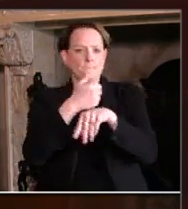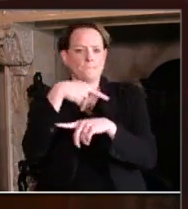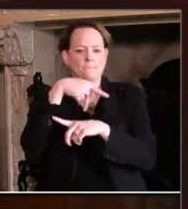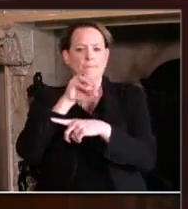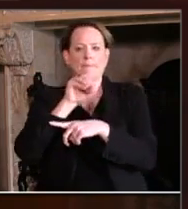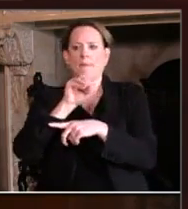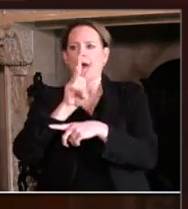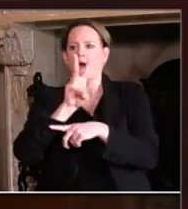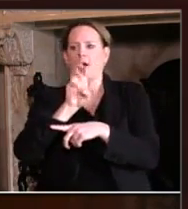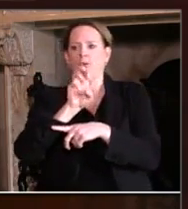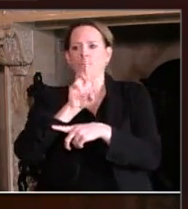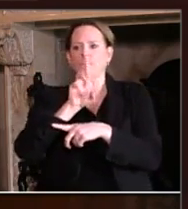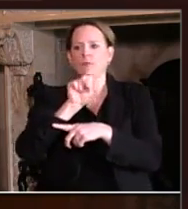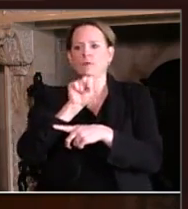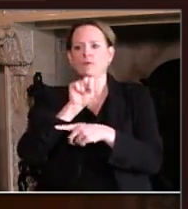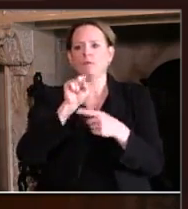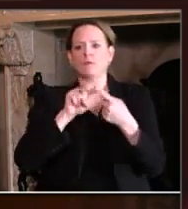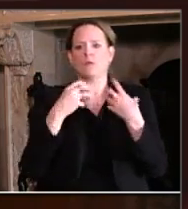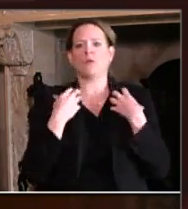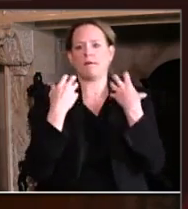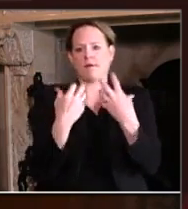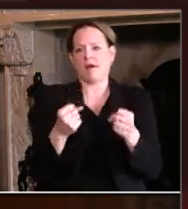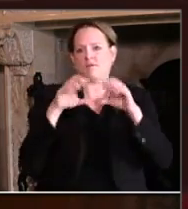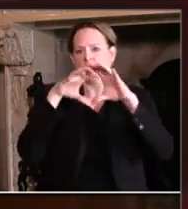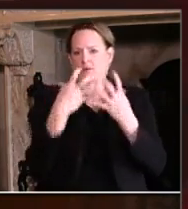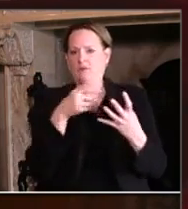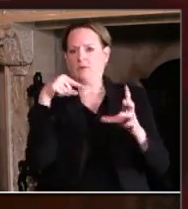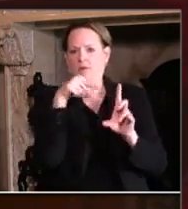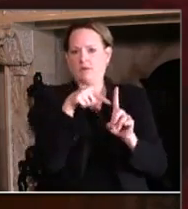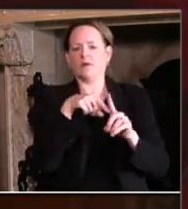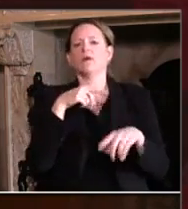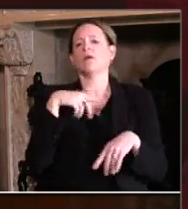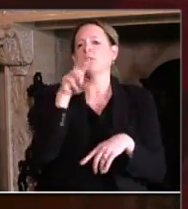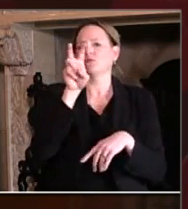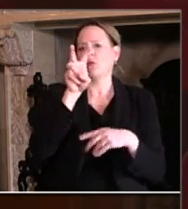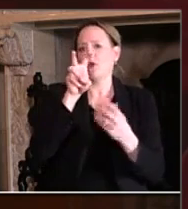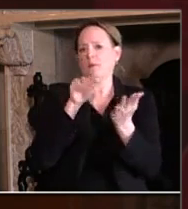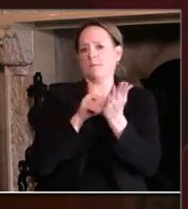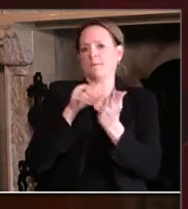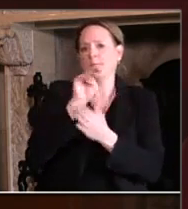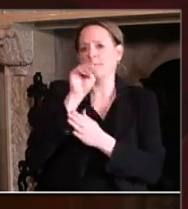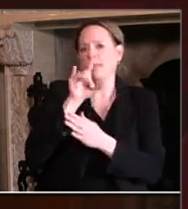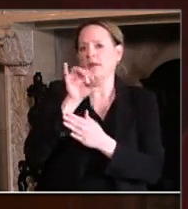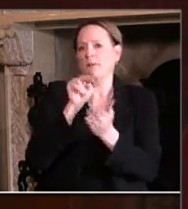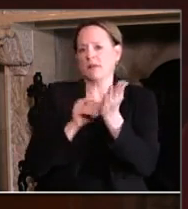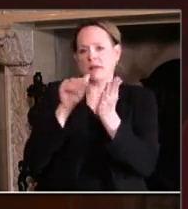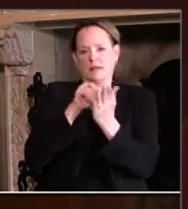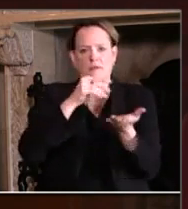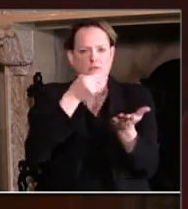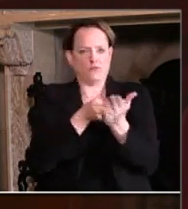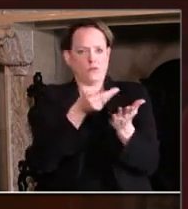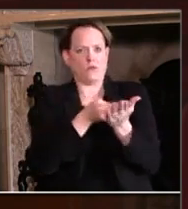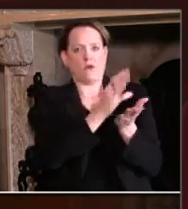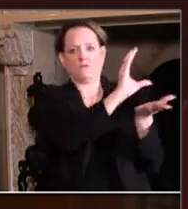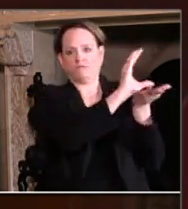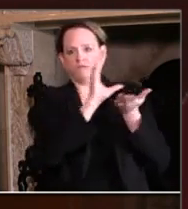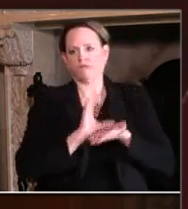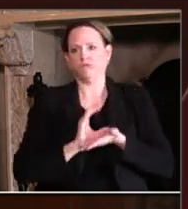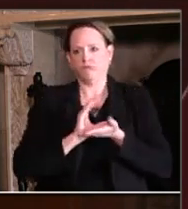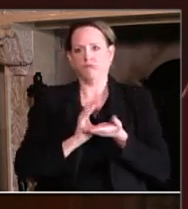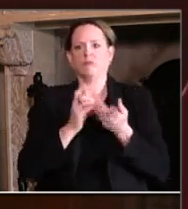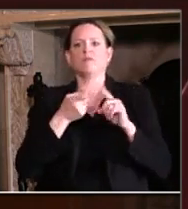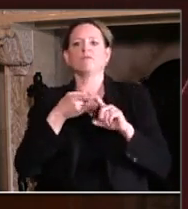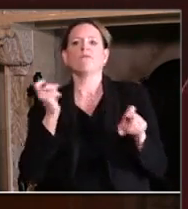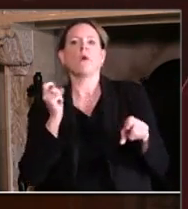unique COVID-19 recovery needs. The effort is funded by $200 million in